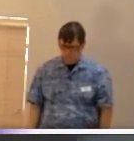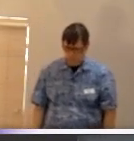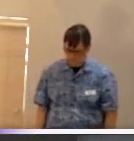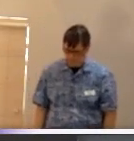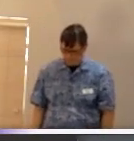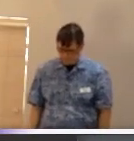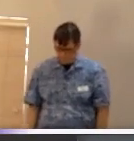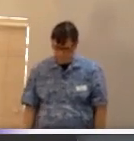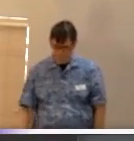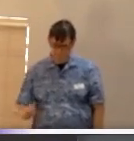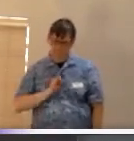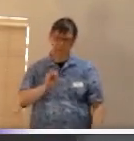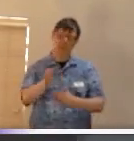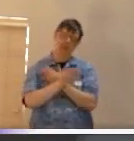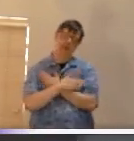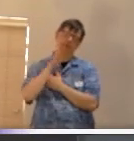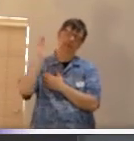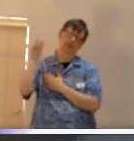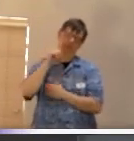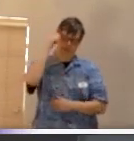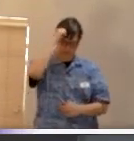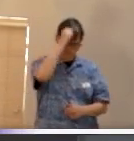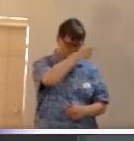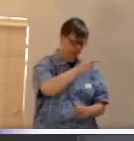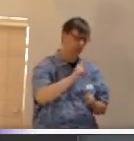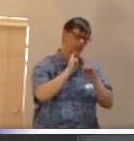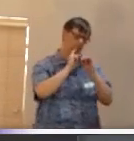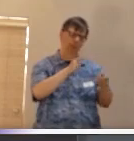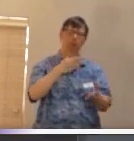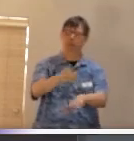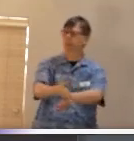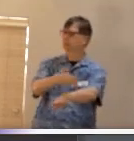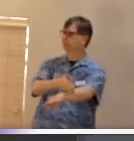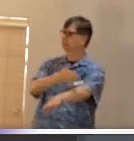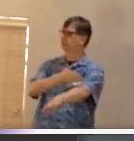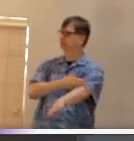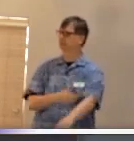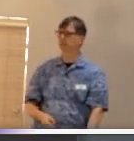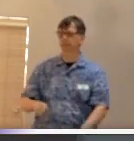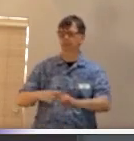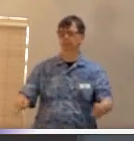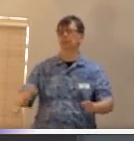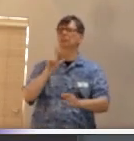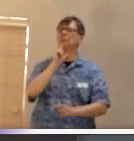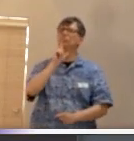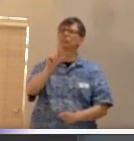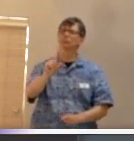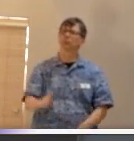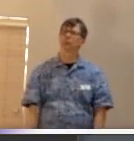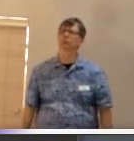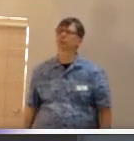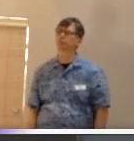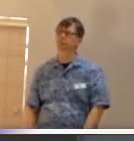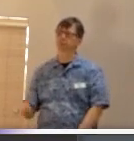talk. And I loved that he talked about patterning, and he said, positive languaging is the